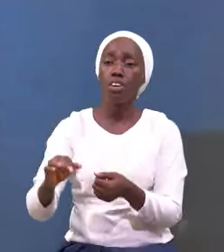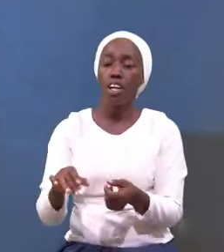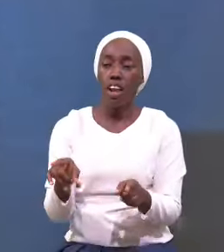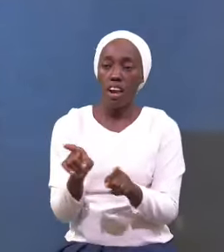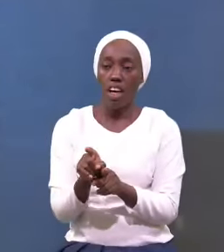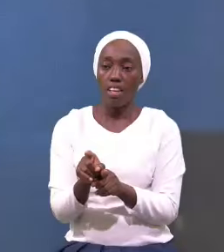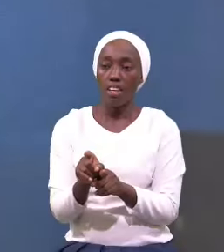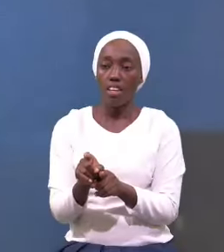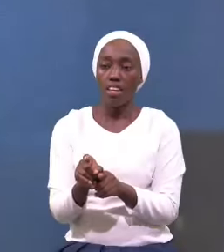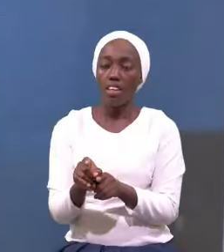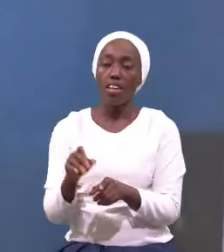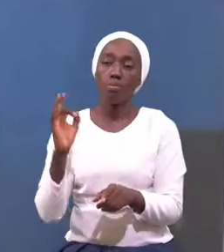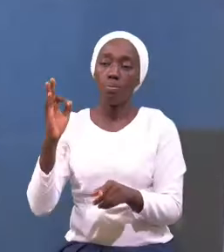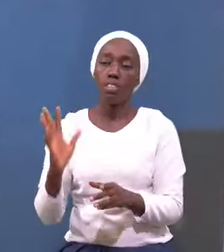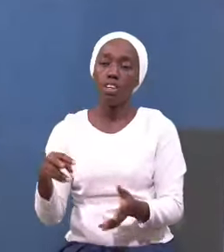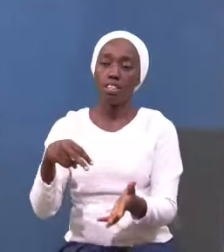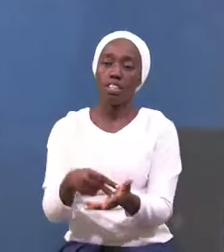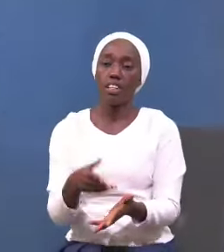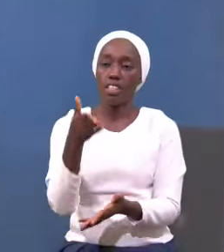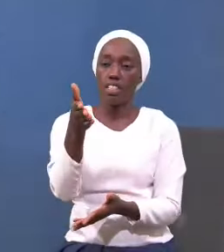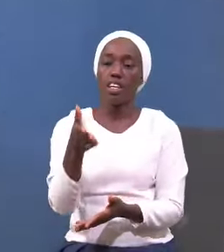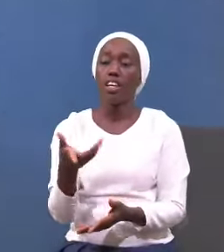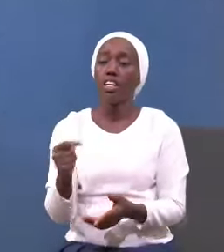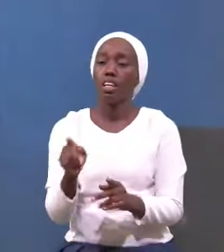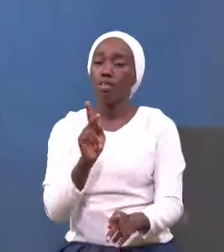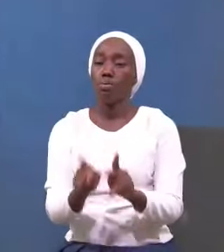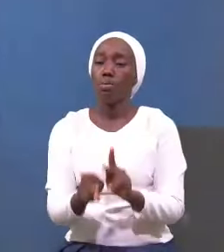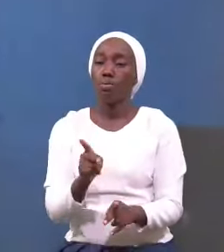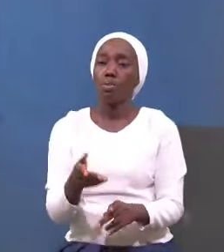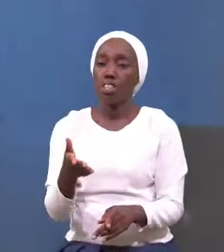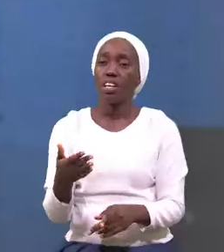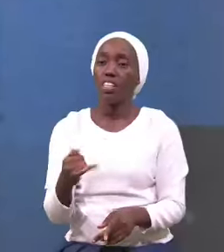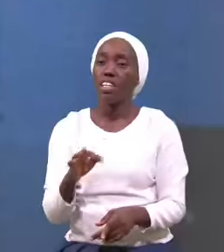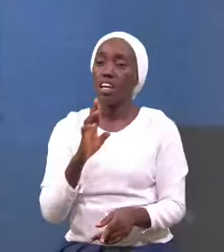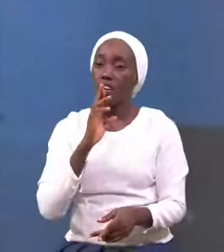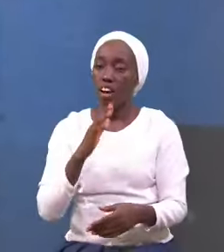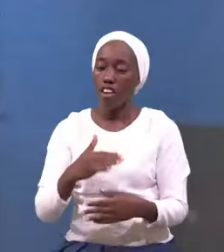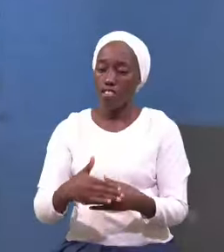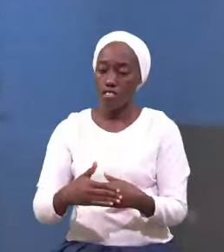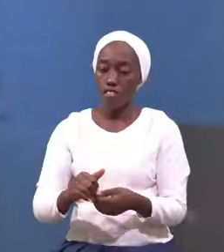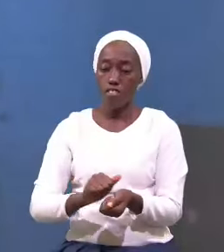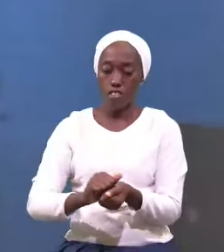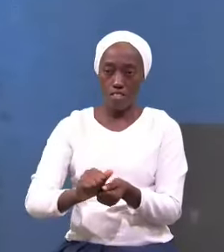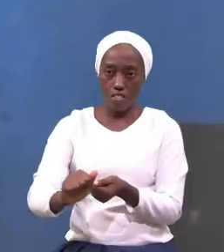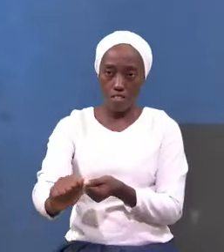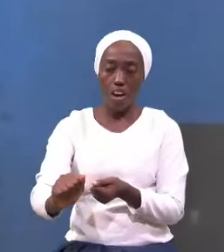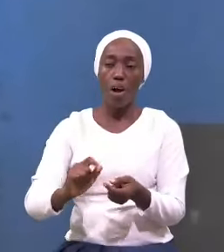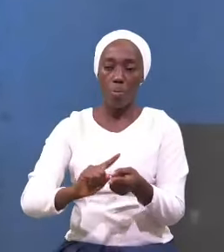standing here. The people in the front seat, they are far, but they're a little bit